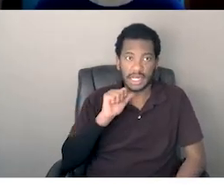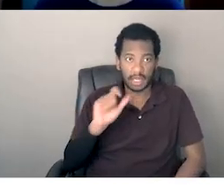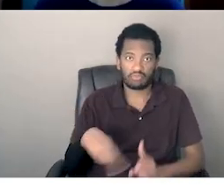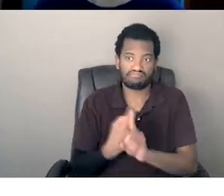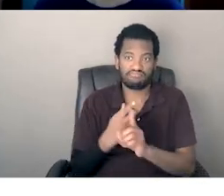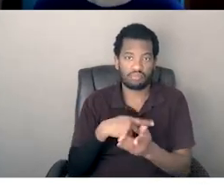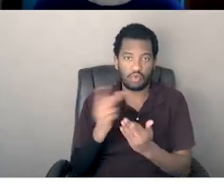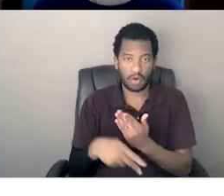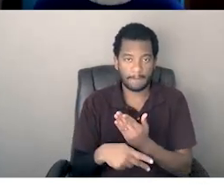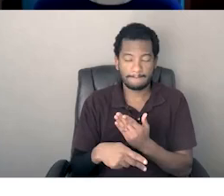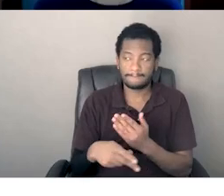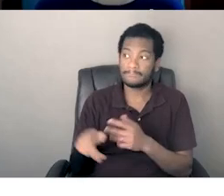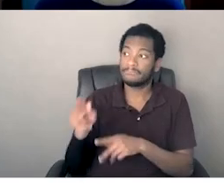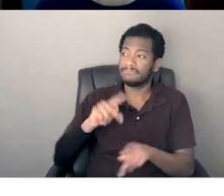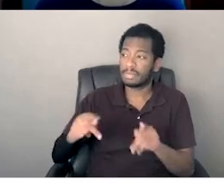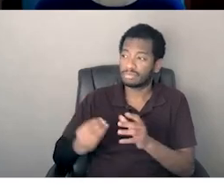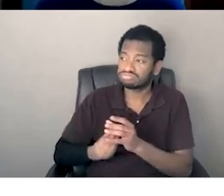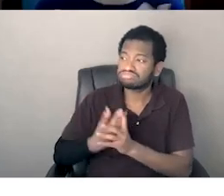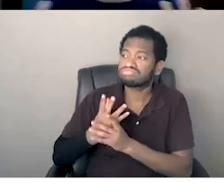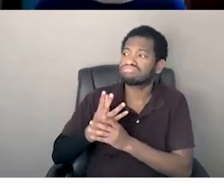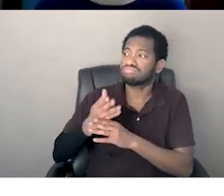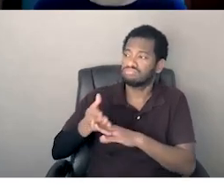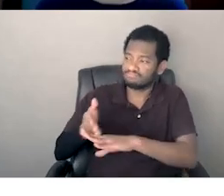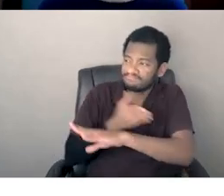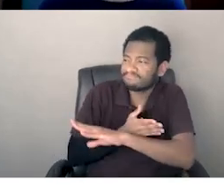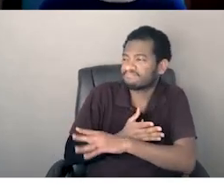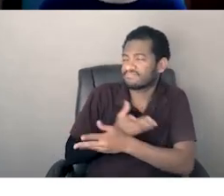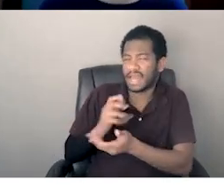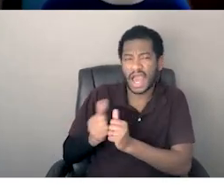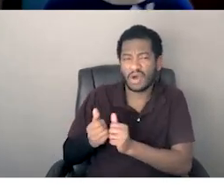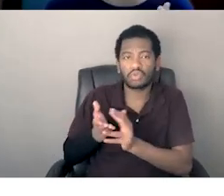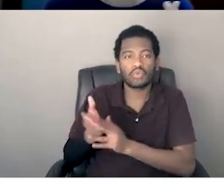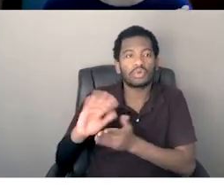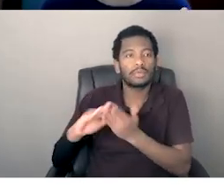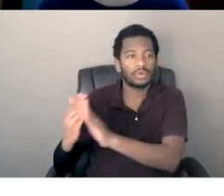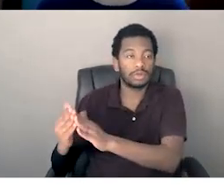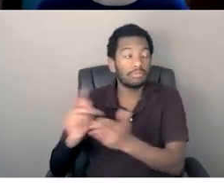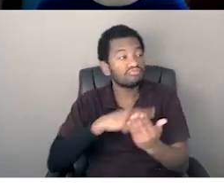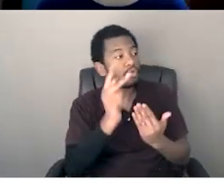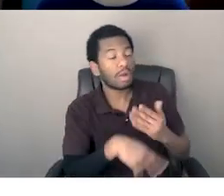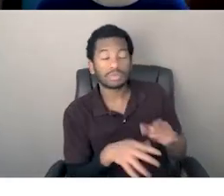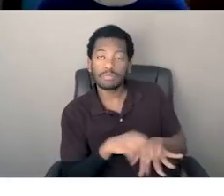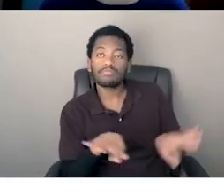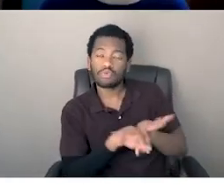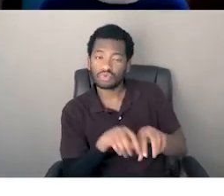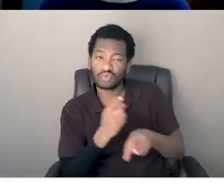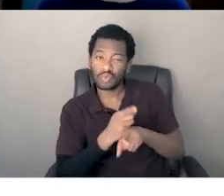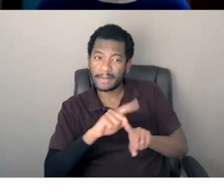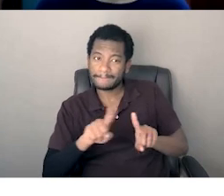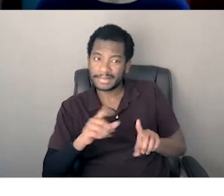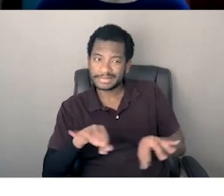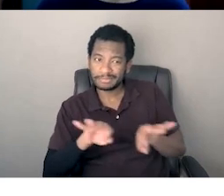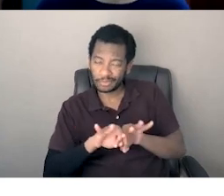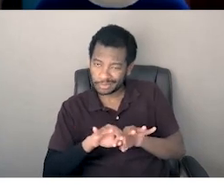aren't important at all, but how can we expand and also think about how do we build those